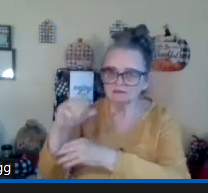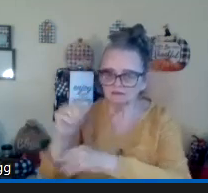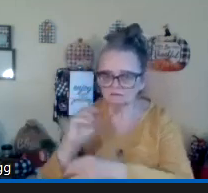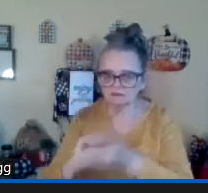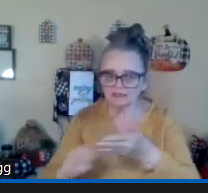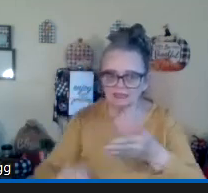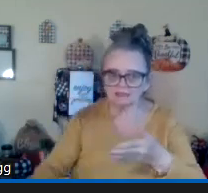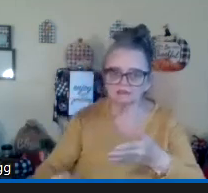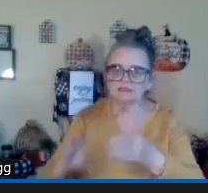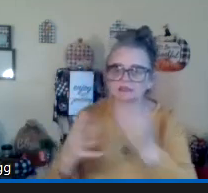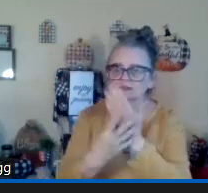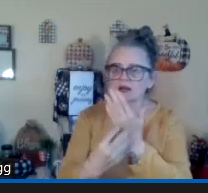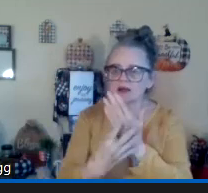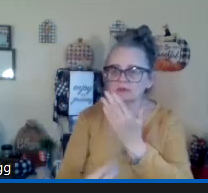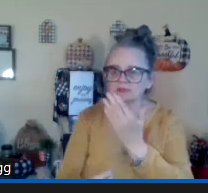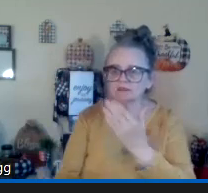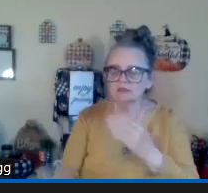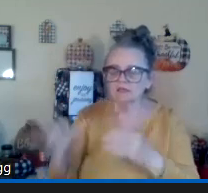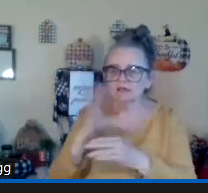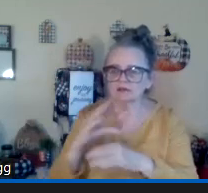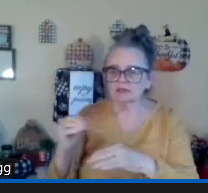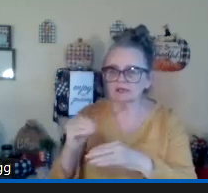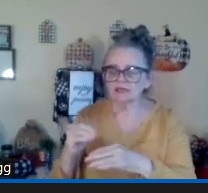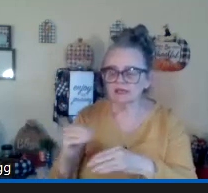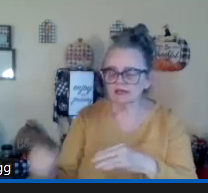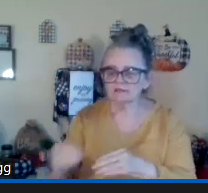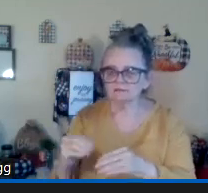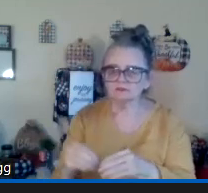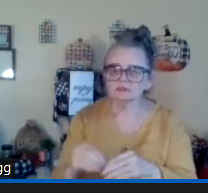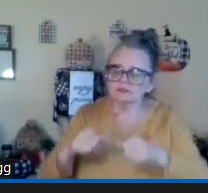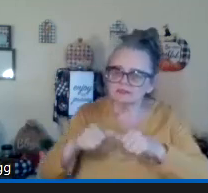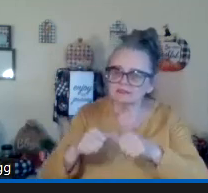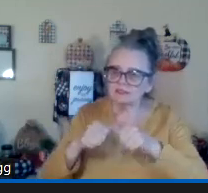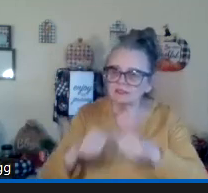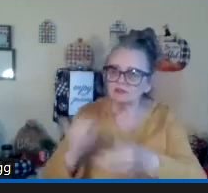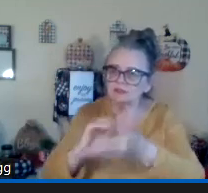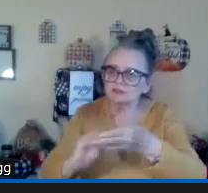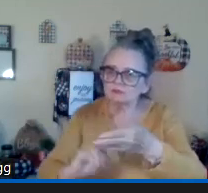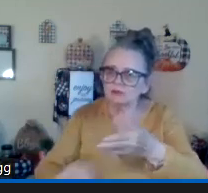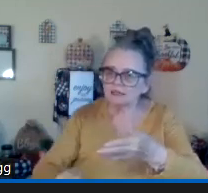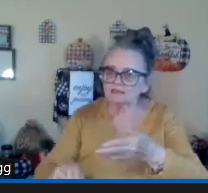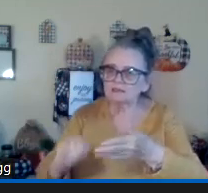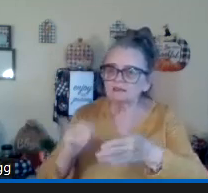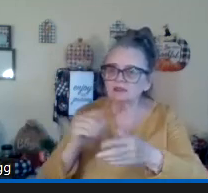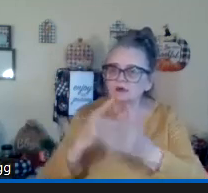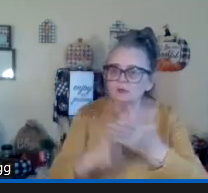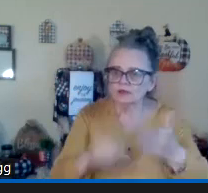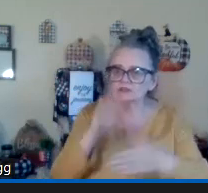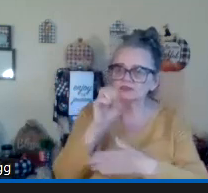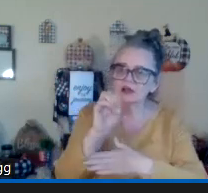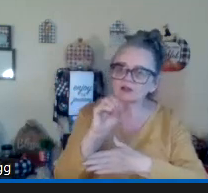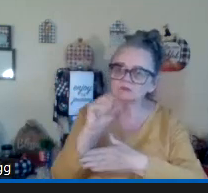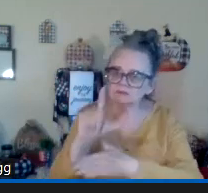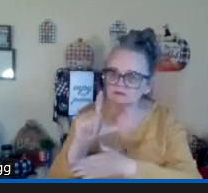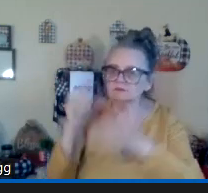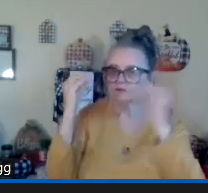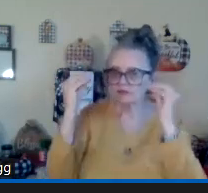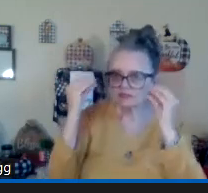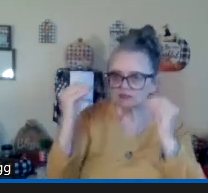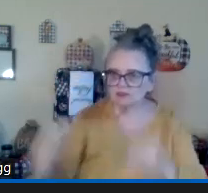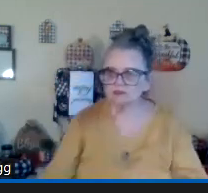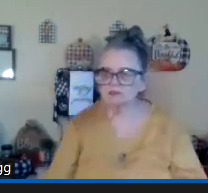Hezekiah, written down and copied. Okay, so he's continuing to write what